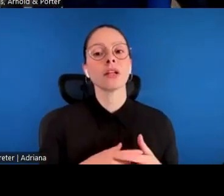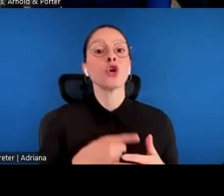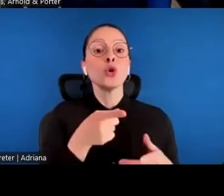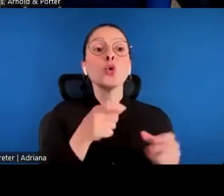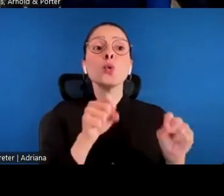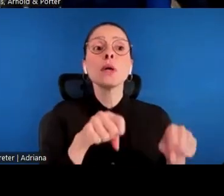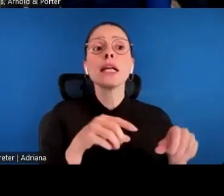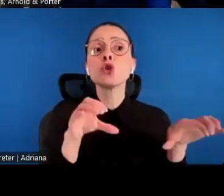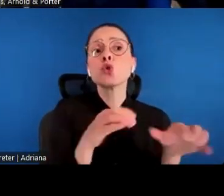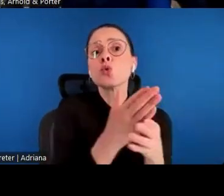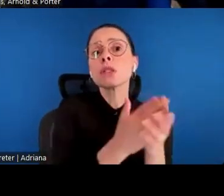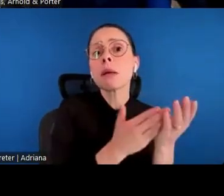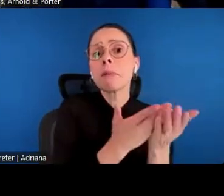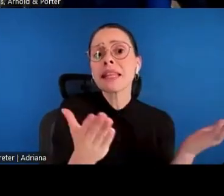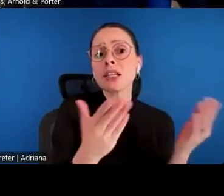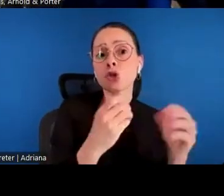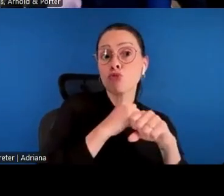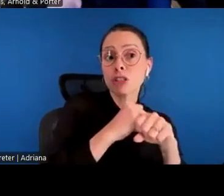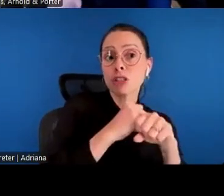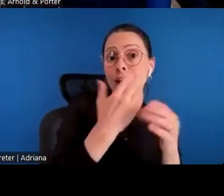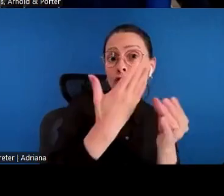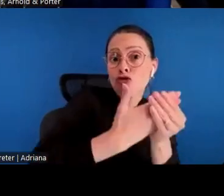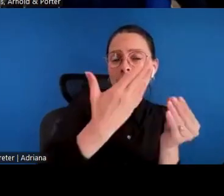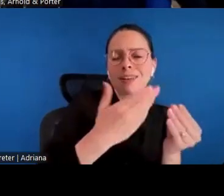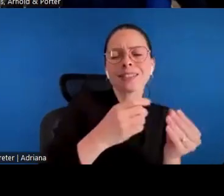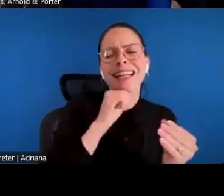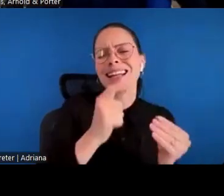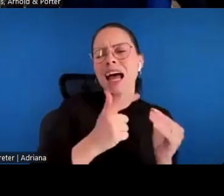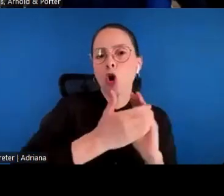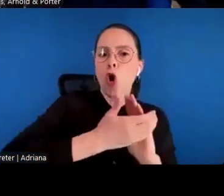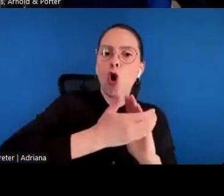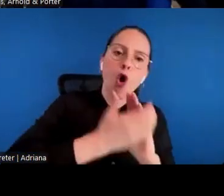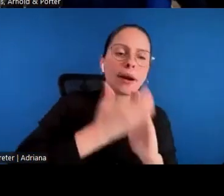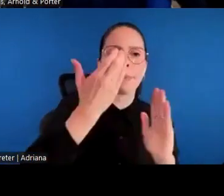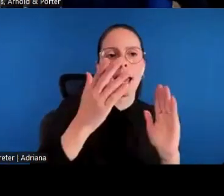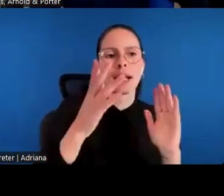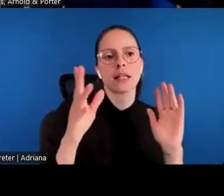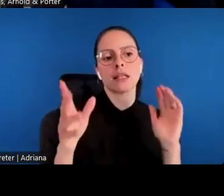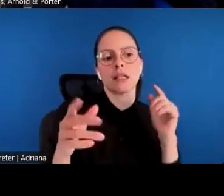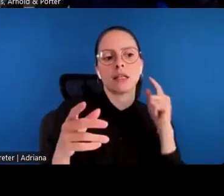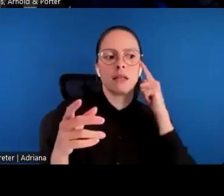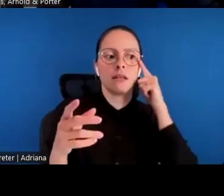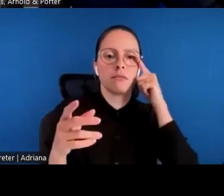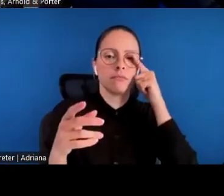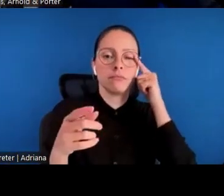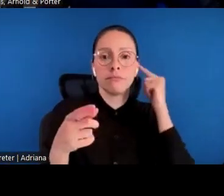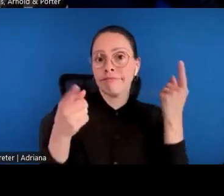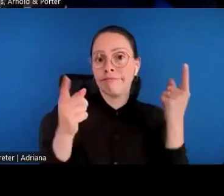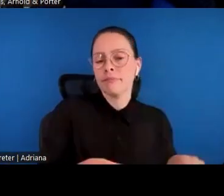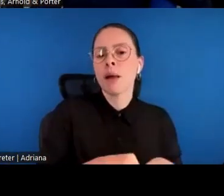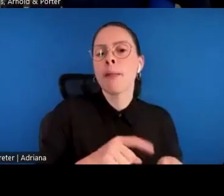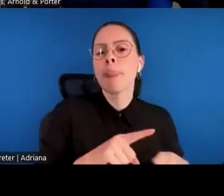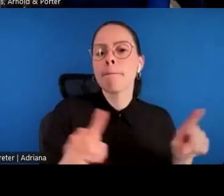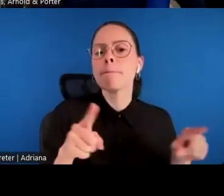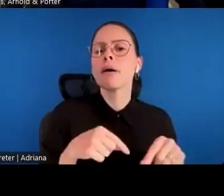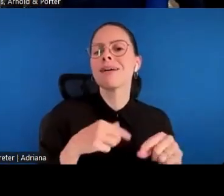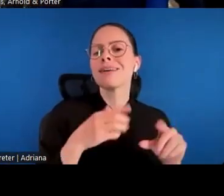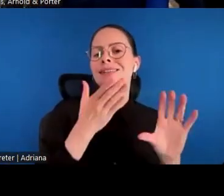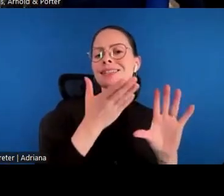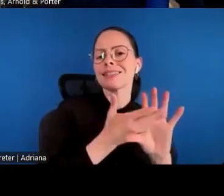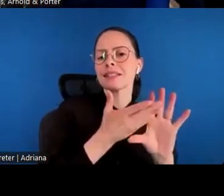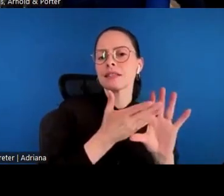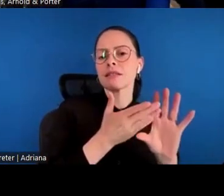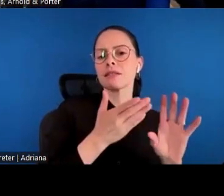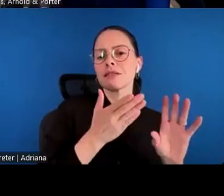those records, and they're not automatically turned over. And we can talk about that if folks have questions. But psychotherapy patient privilege does